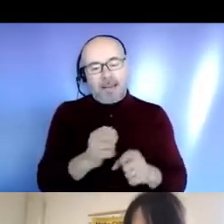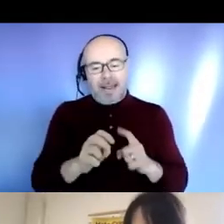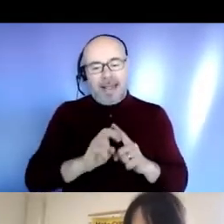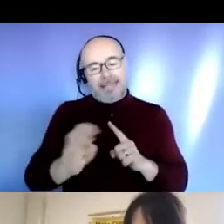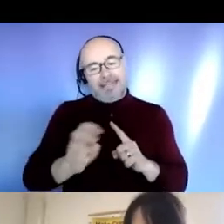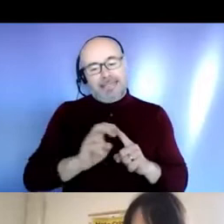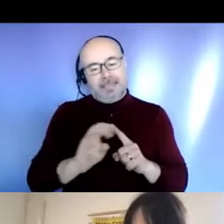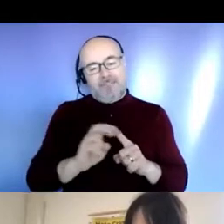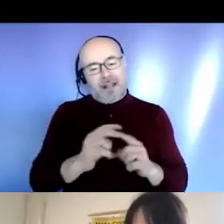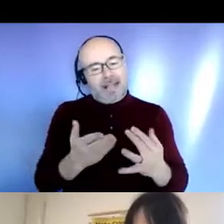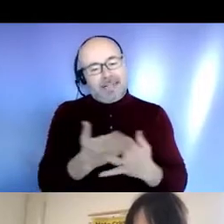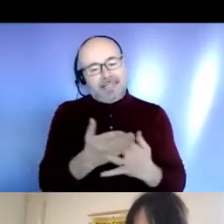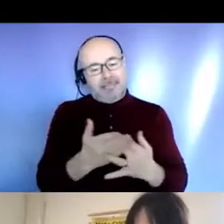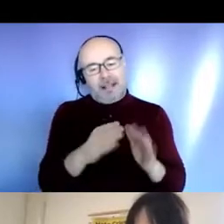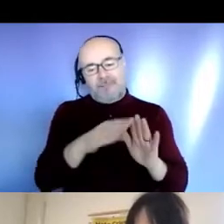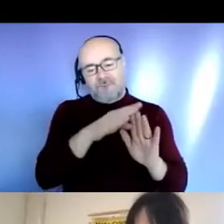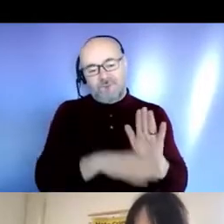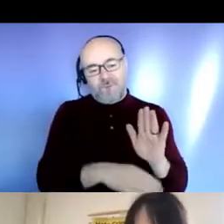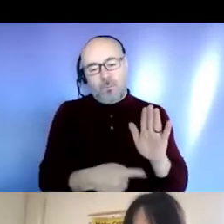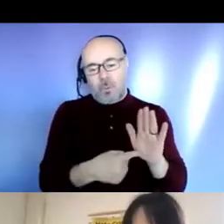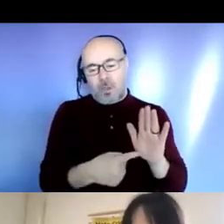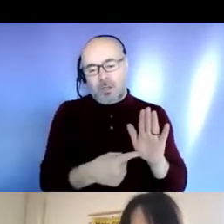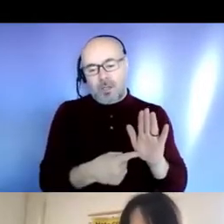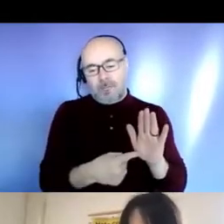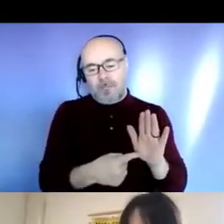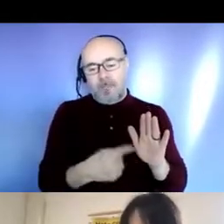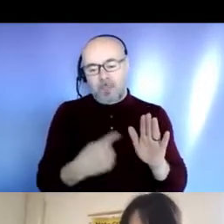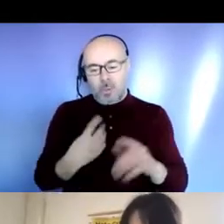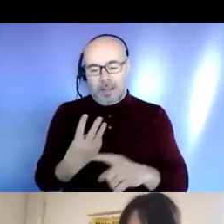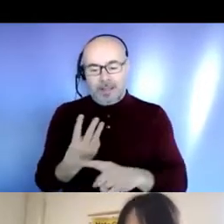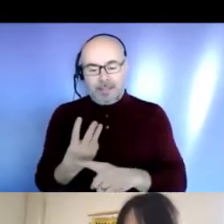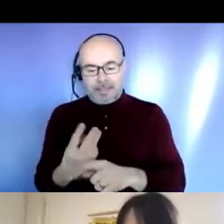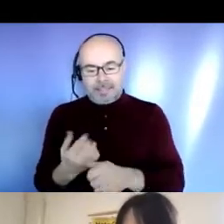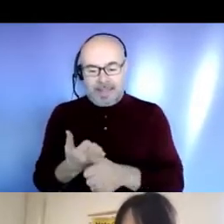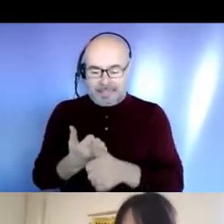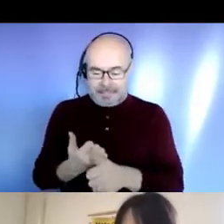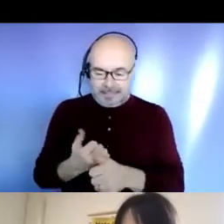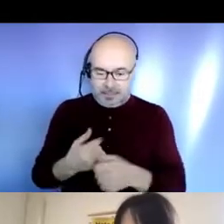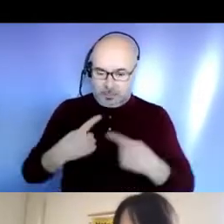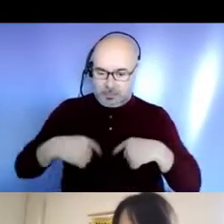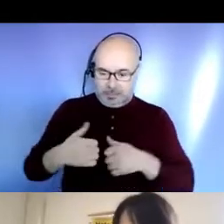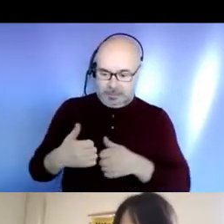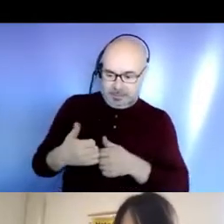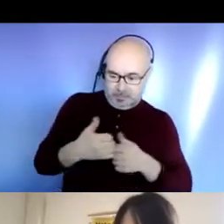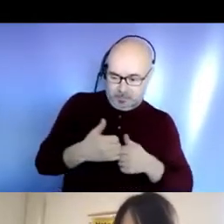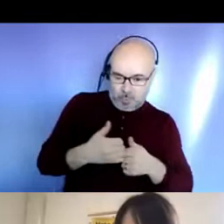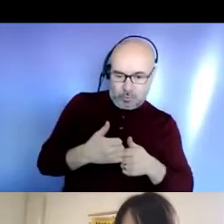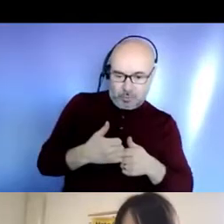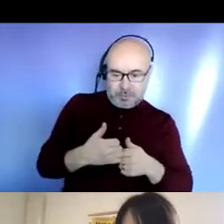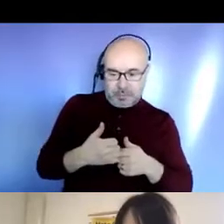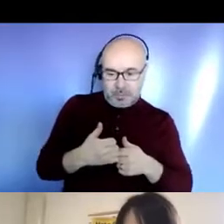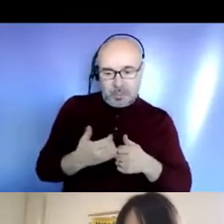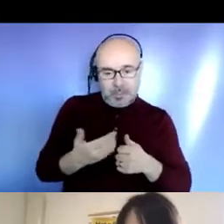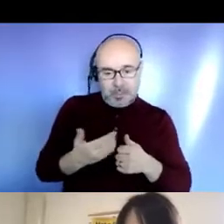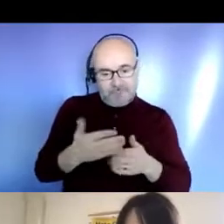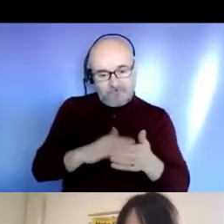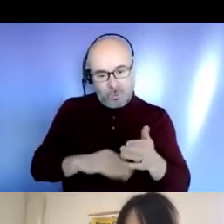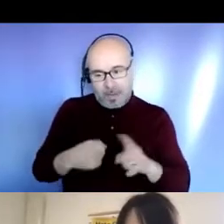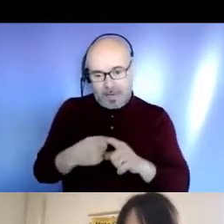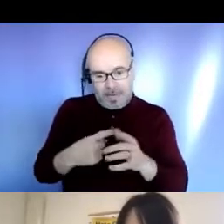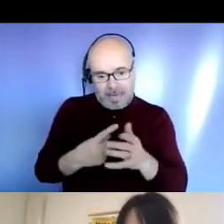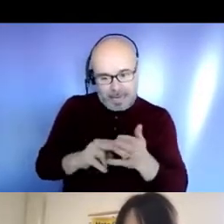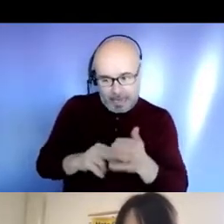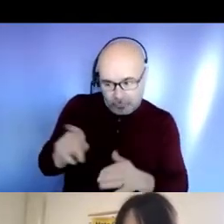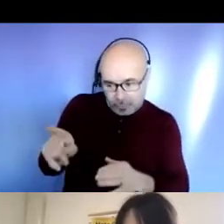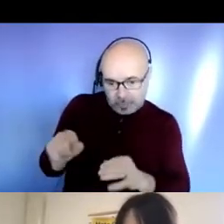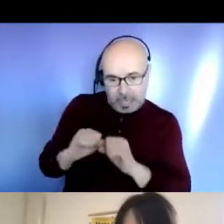key component of our work with Thistle Assistance, having that support and leverage from Karen and her team and